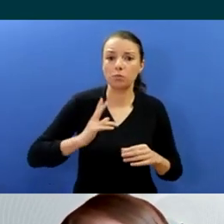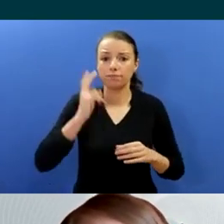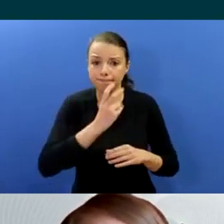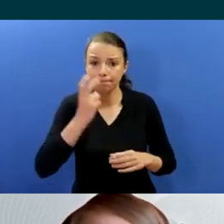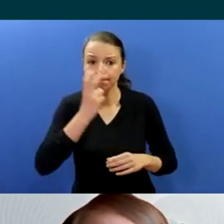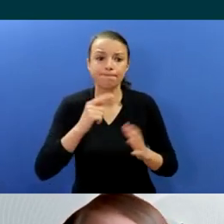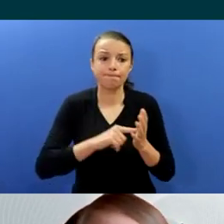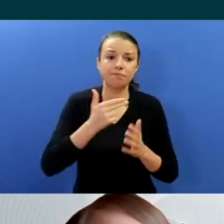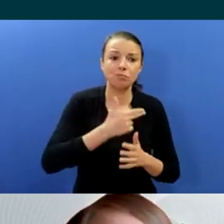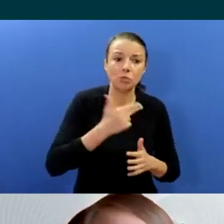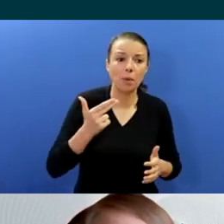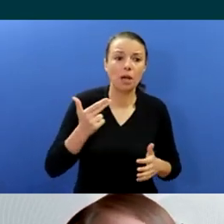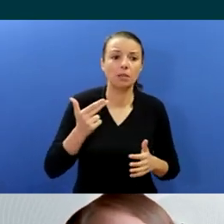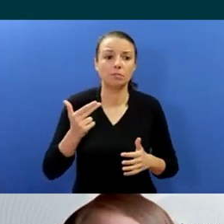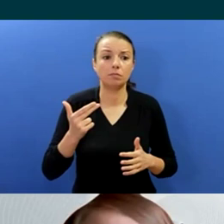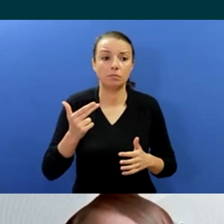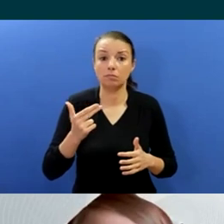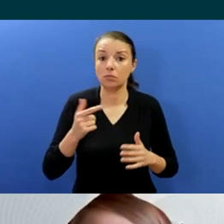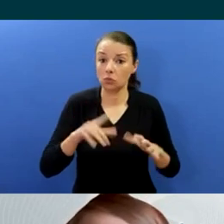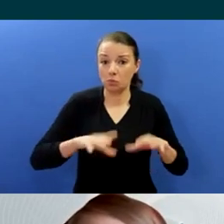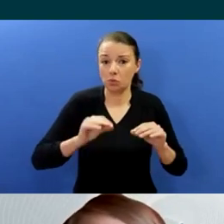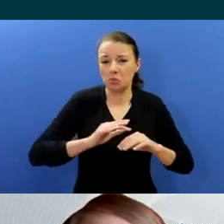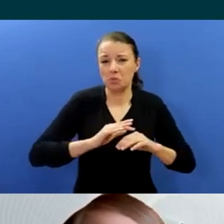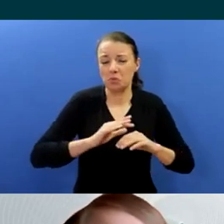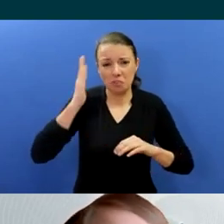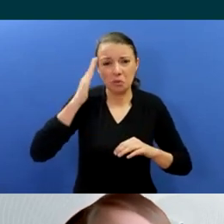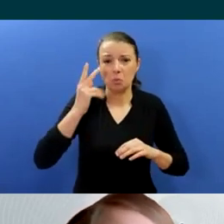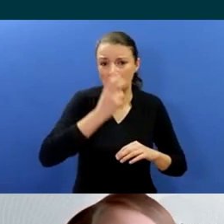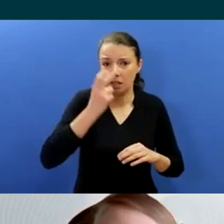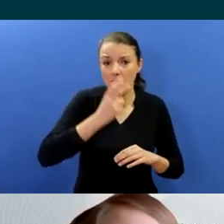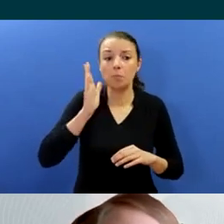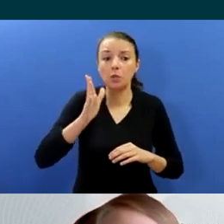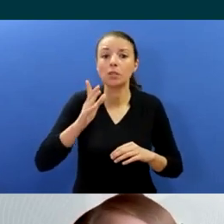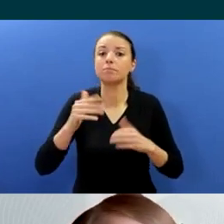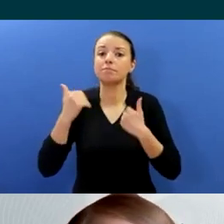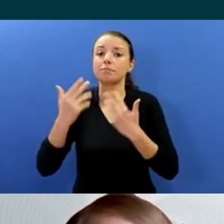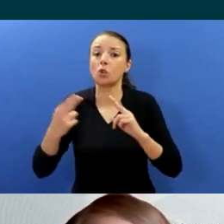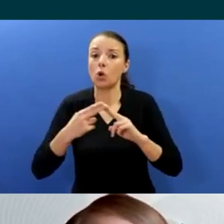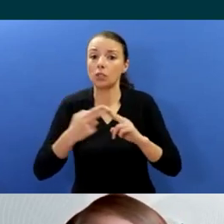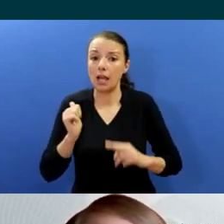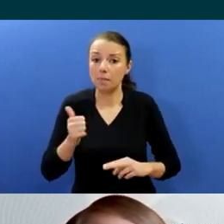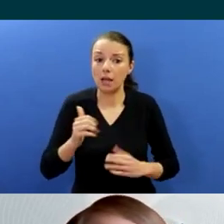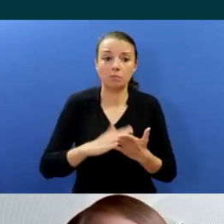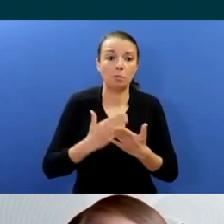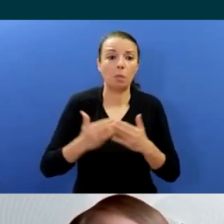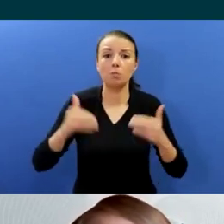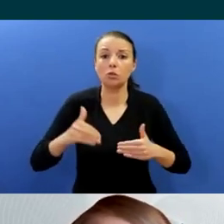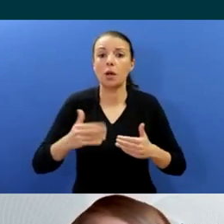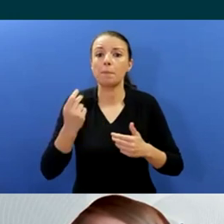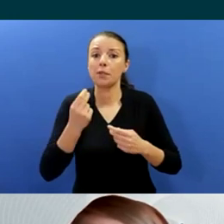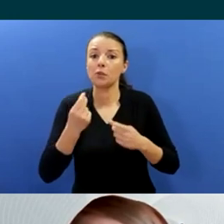provide direct support by connecting them with the experts and information on funding opportunities. However, there were also